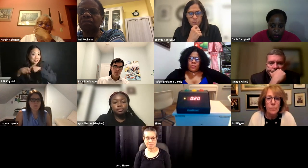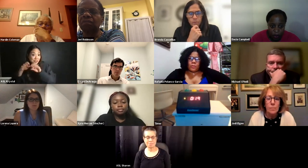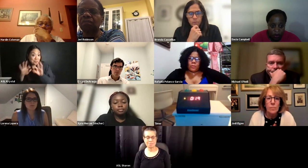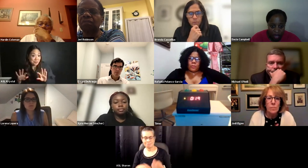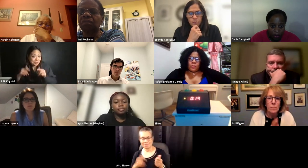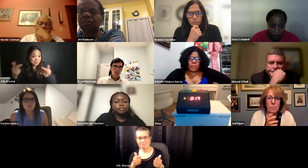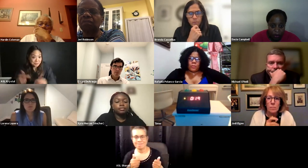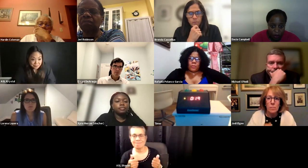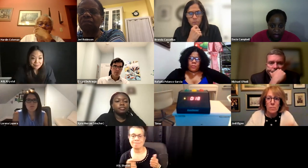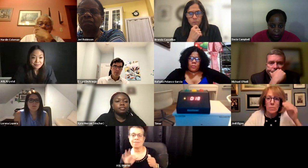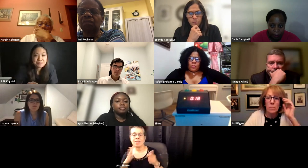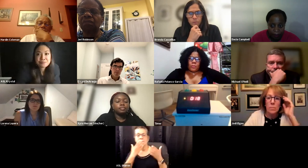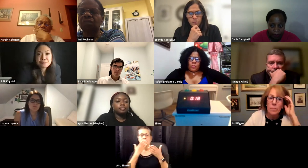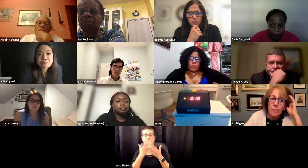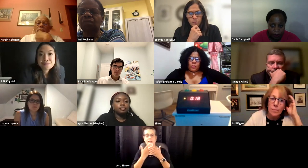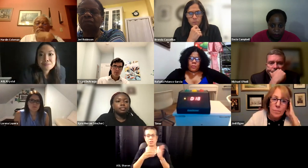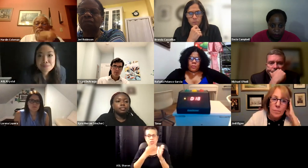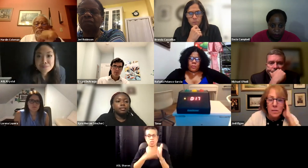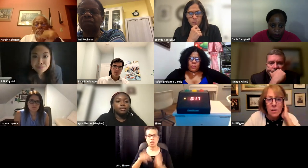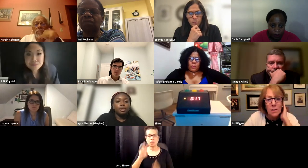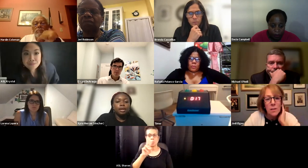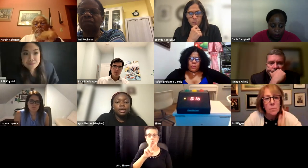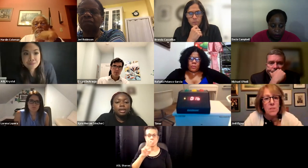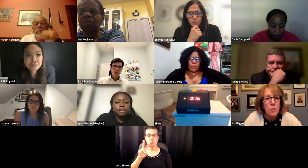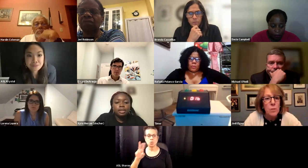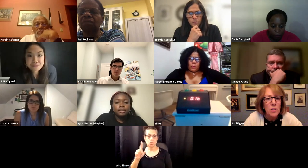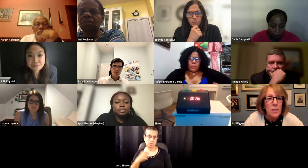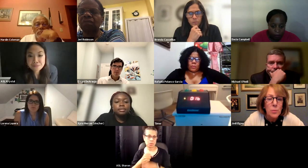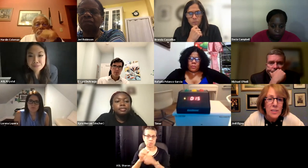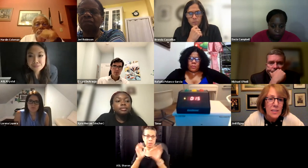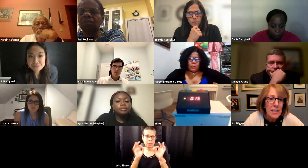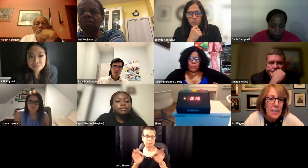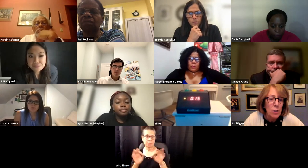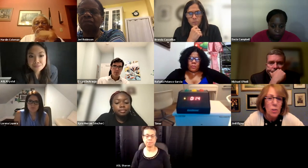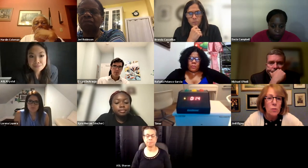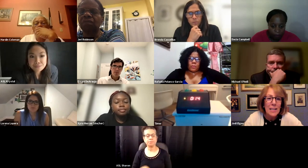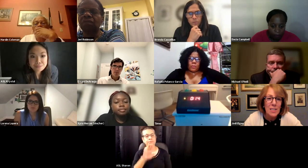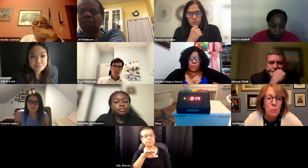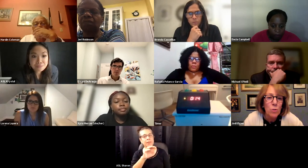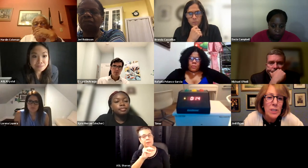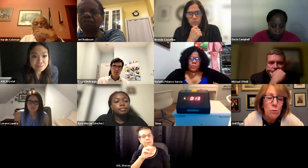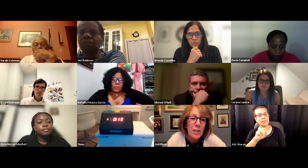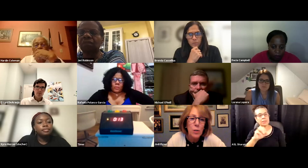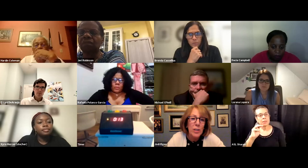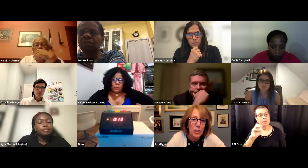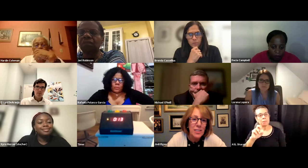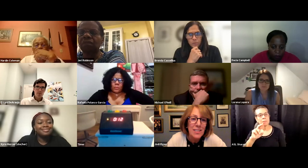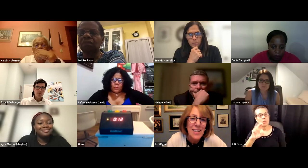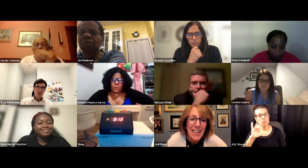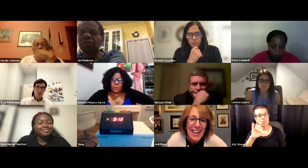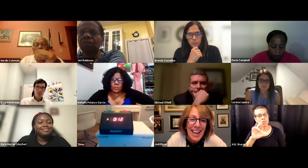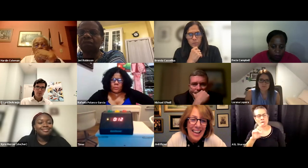222 chapter 222 made miss mercer i just wanted to say you're asking really great